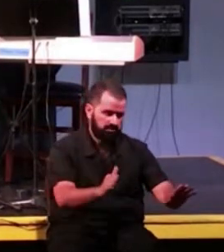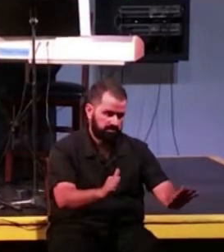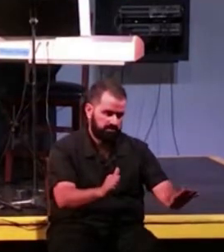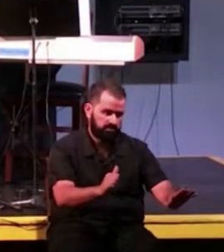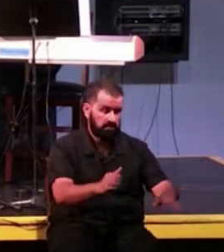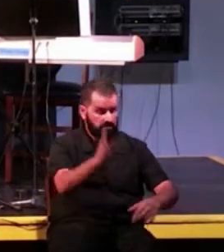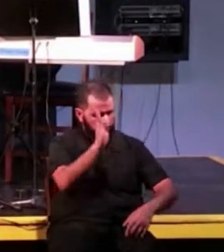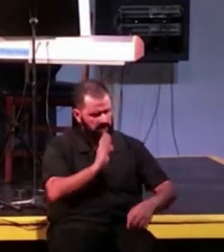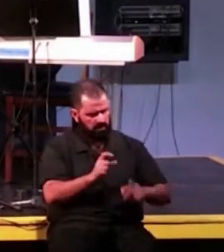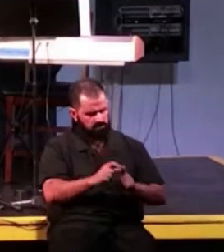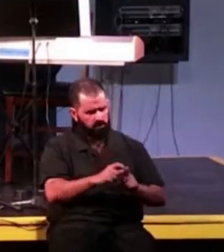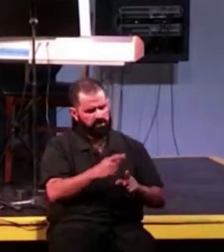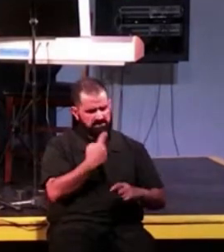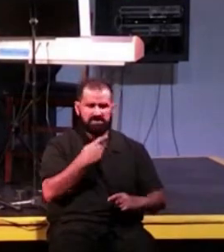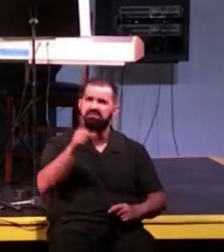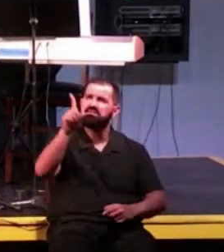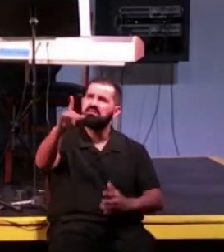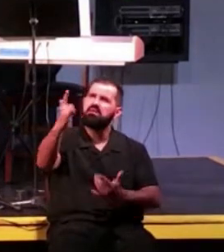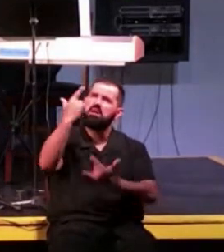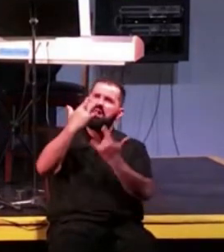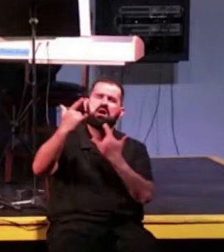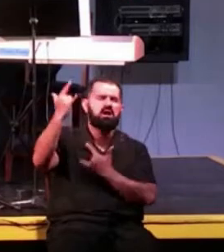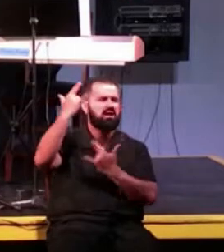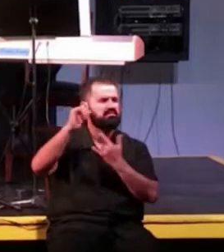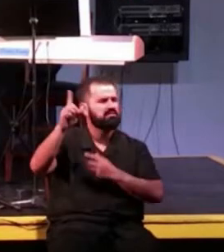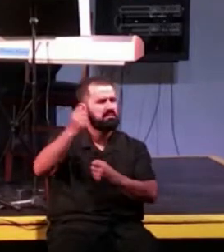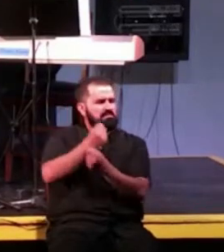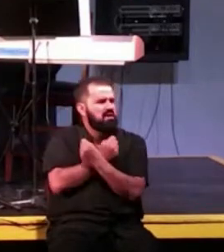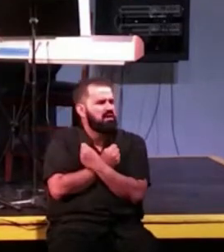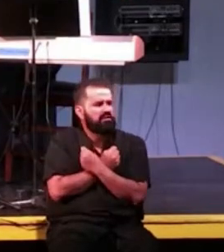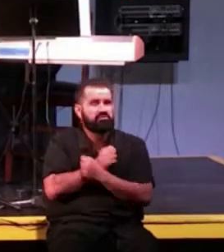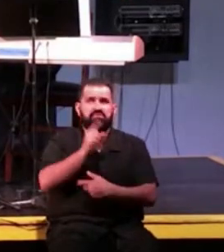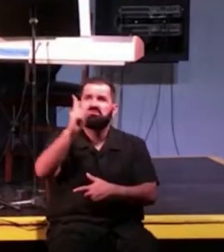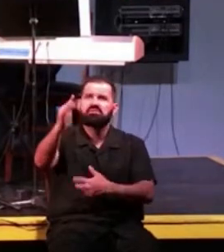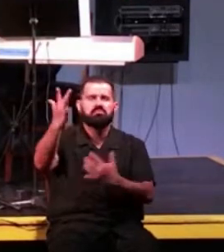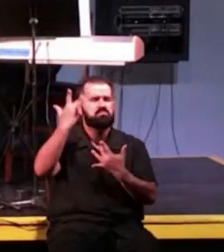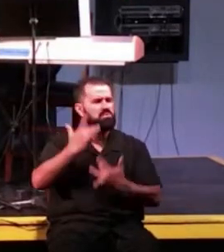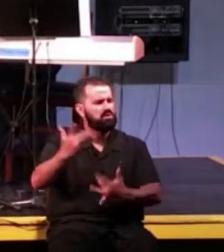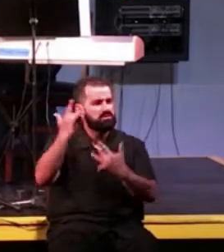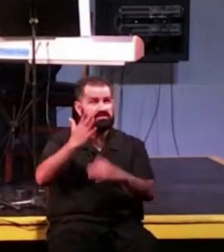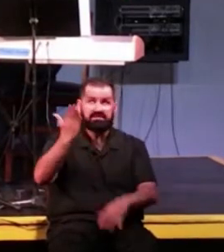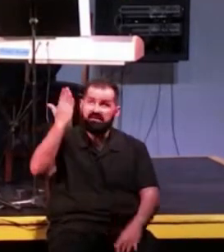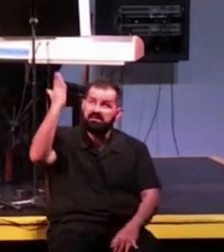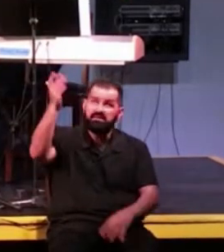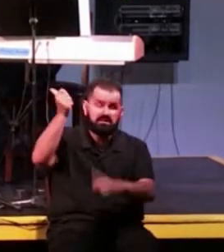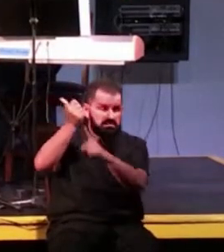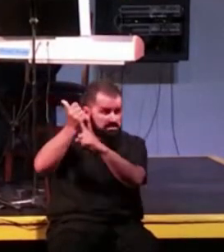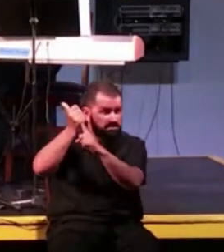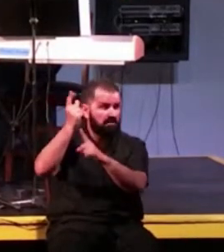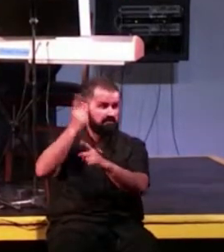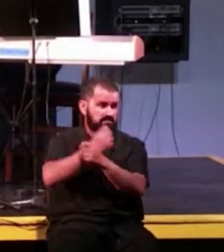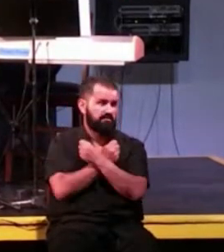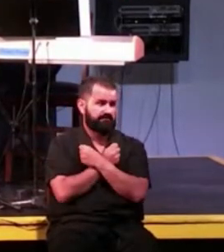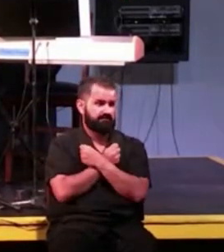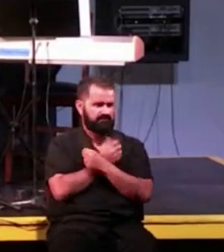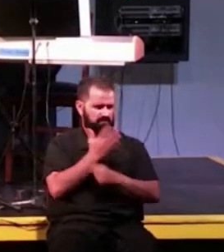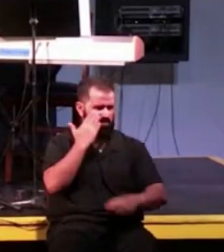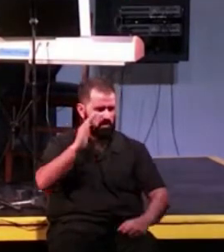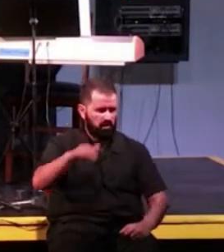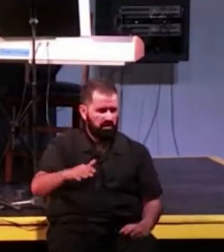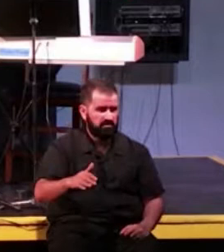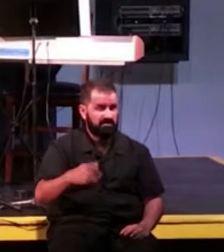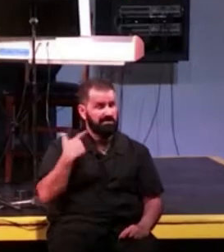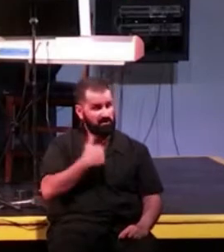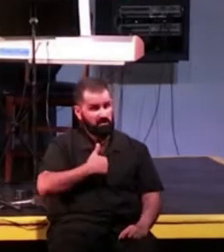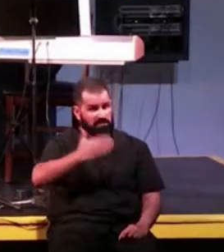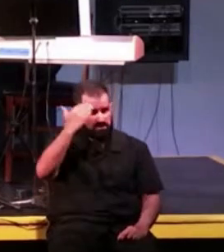Bible says he's a God of compassion. The Bible says God is love. We know that the